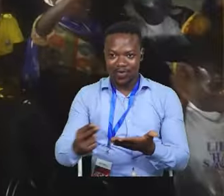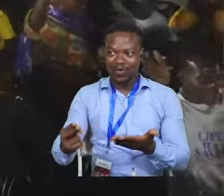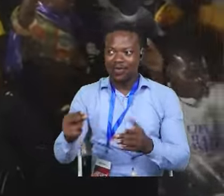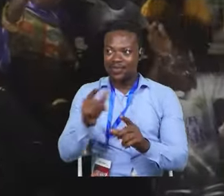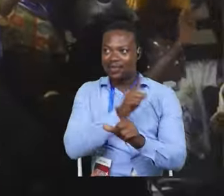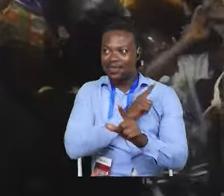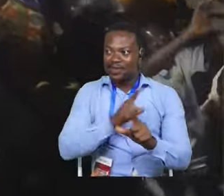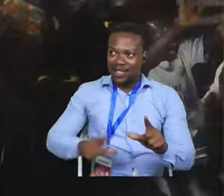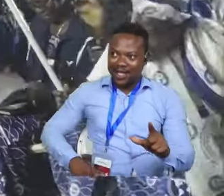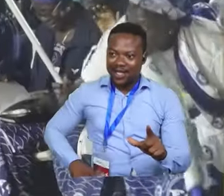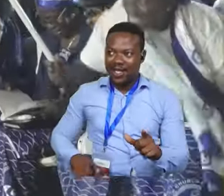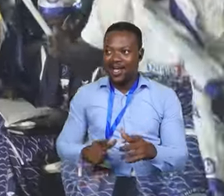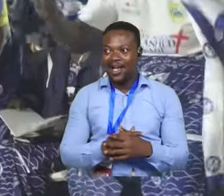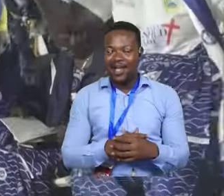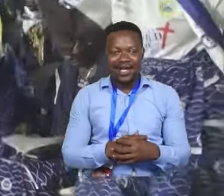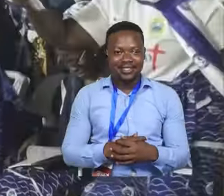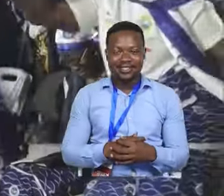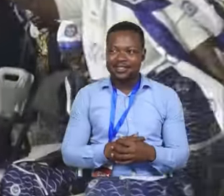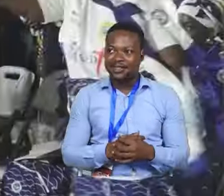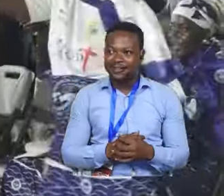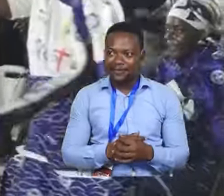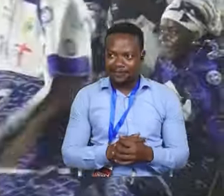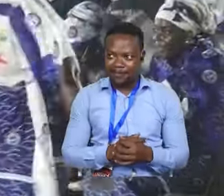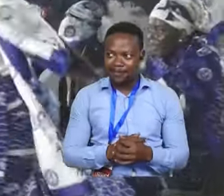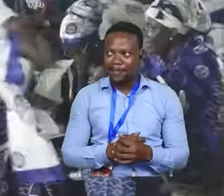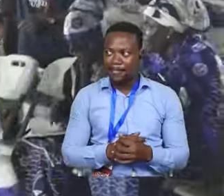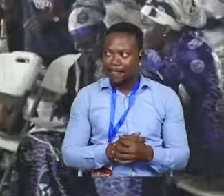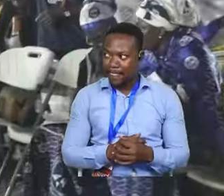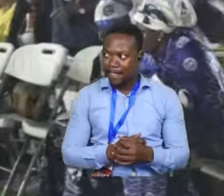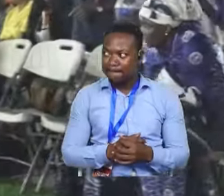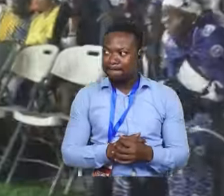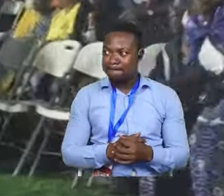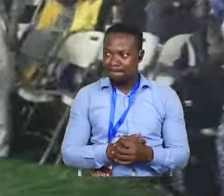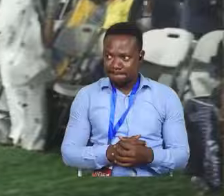crown, crown, crown, crown, crown. The radio.